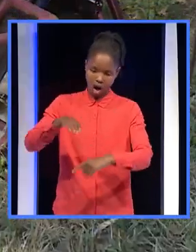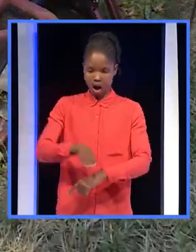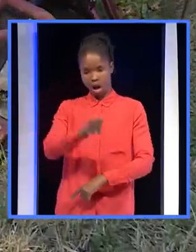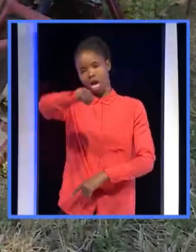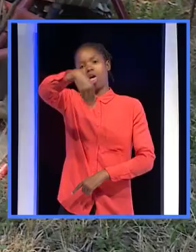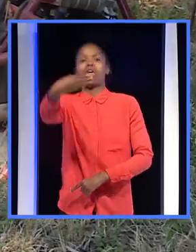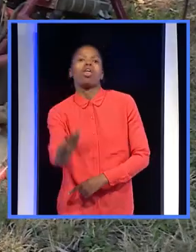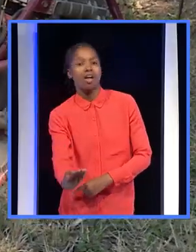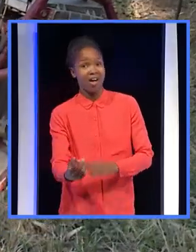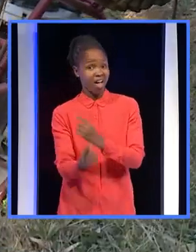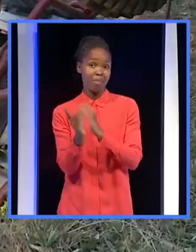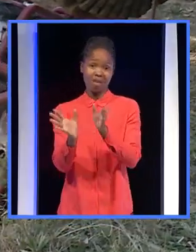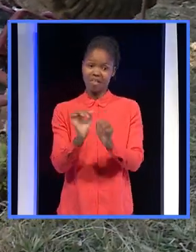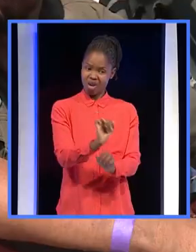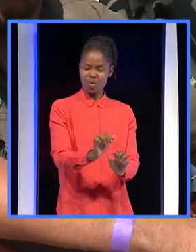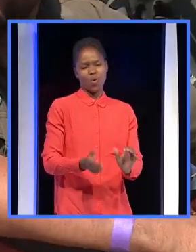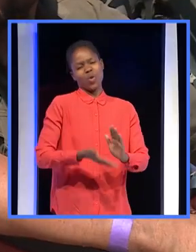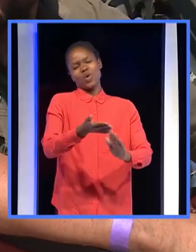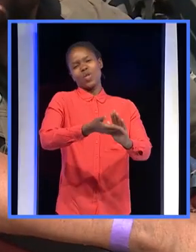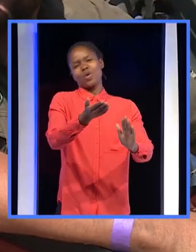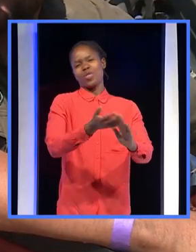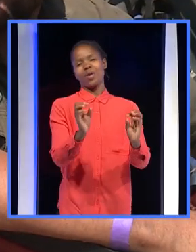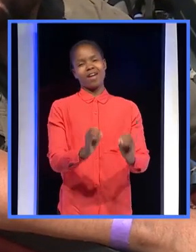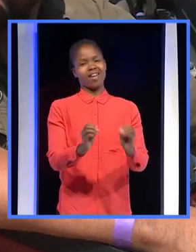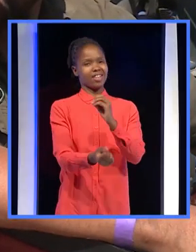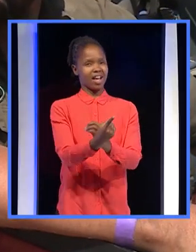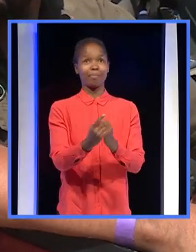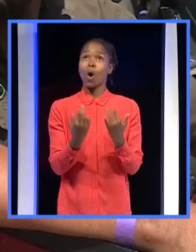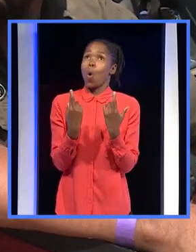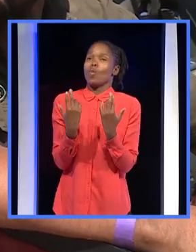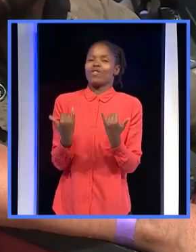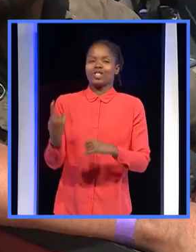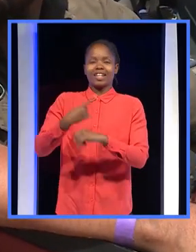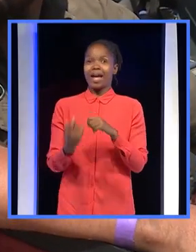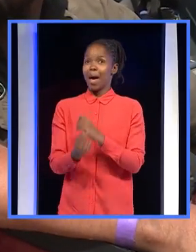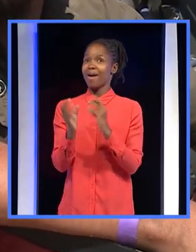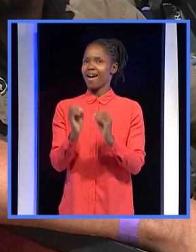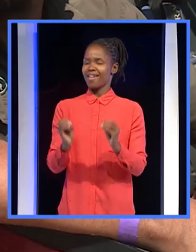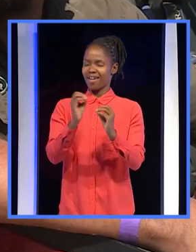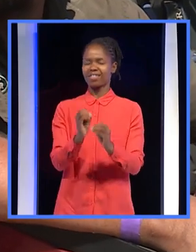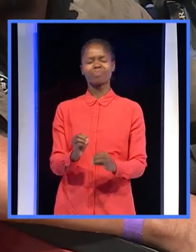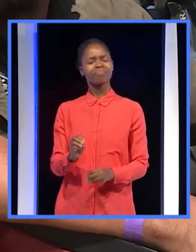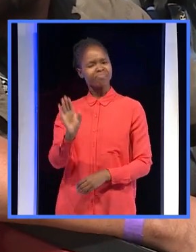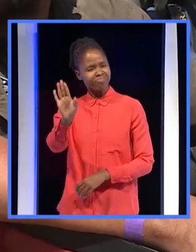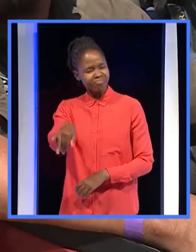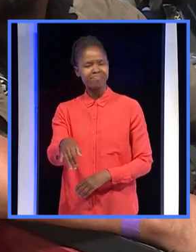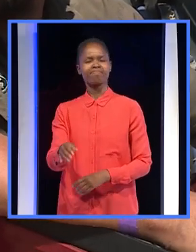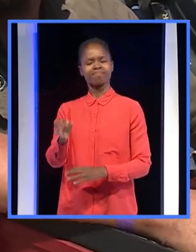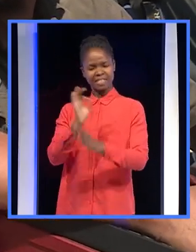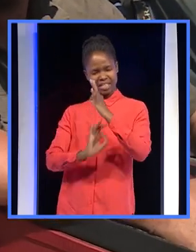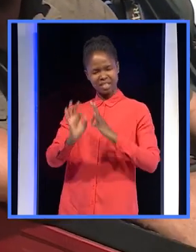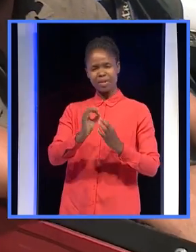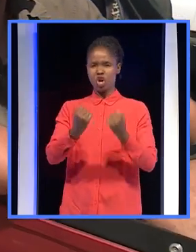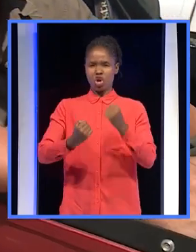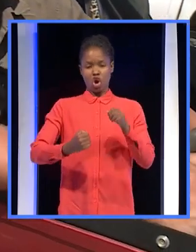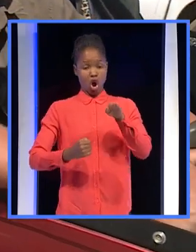have it on lockdown. None of that has happened with you. Yeah, hopefully not for today. Now, tell me, with this vehicle, I mean,